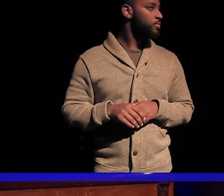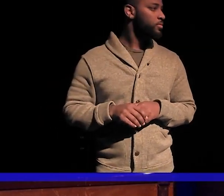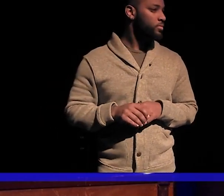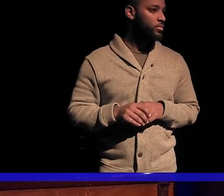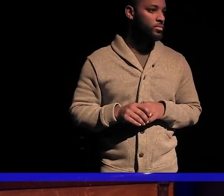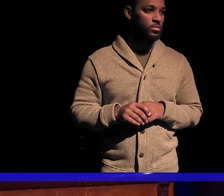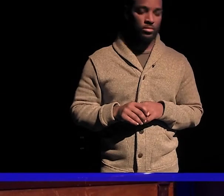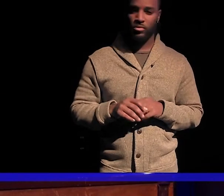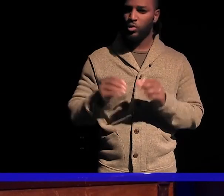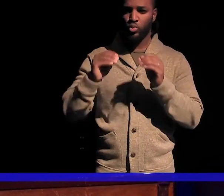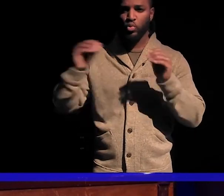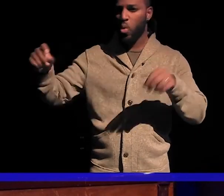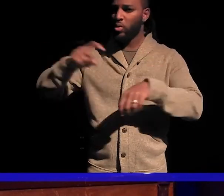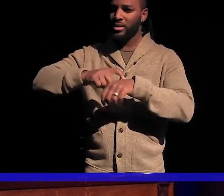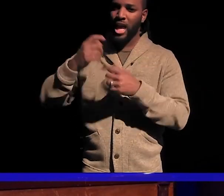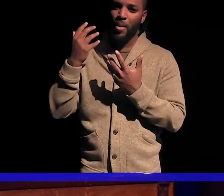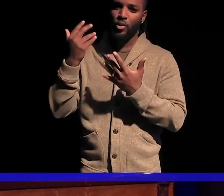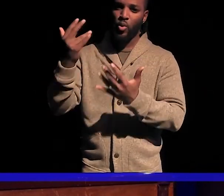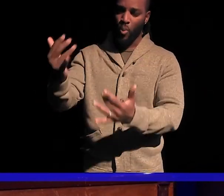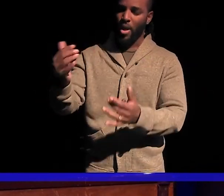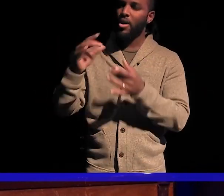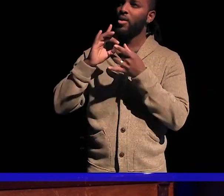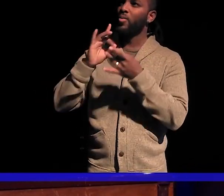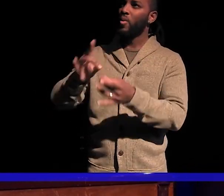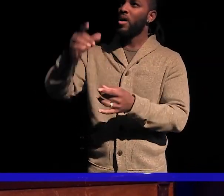No time to wait when it comes to the Lord.